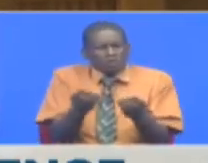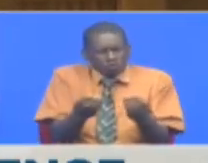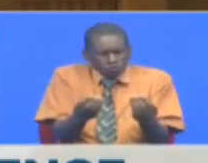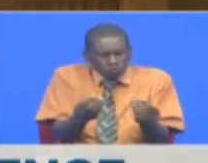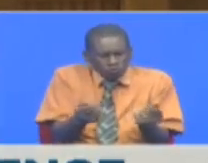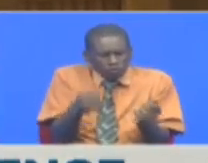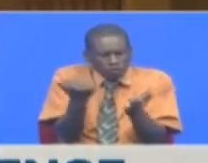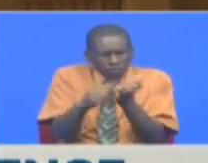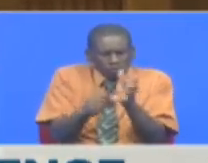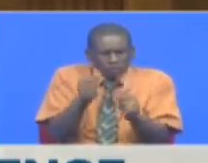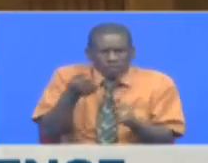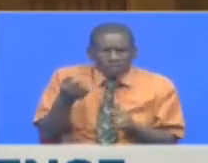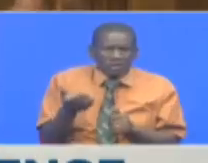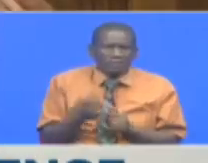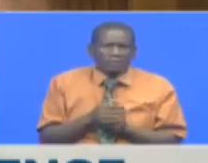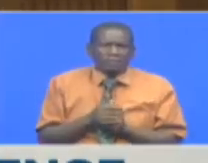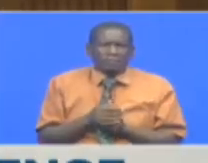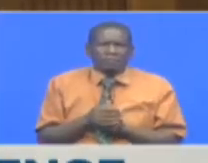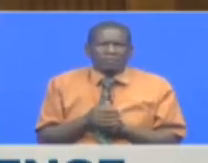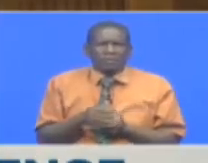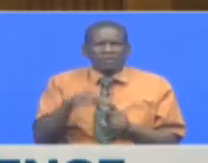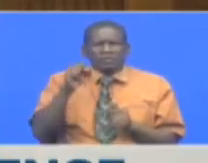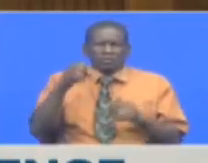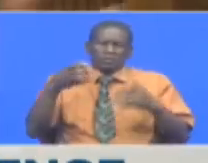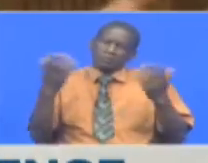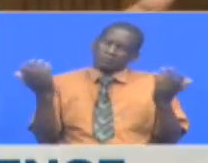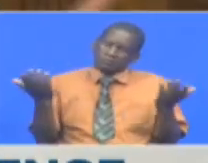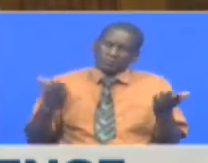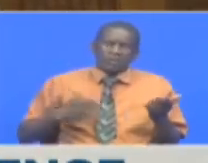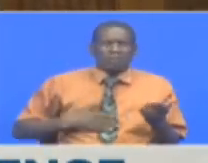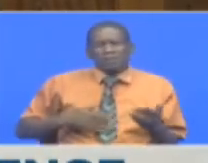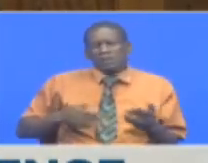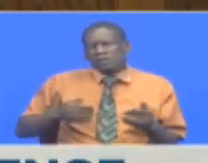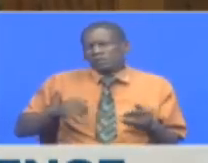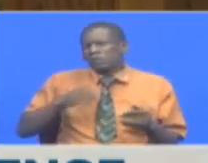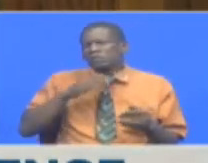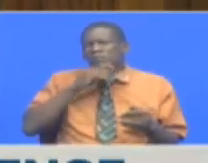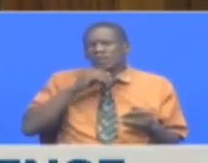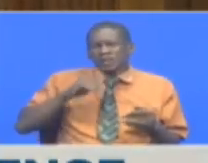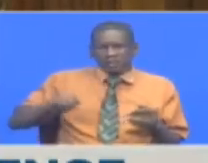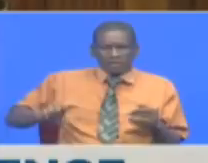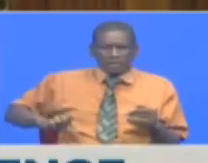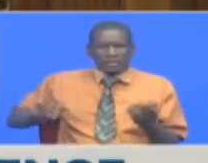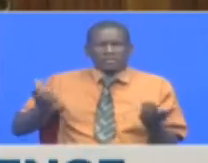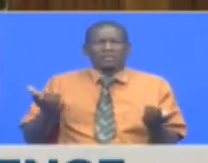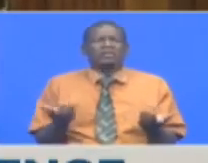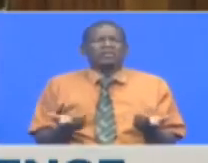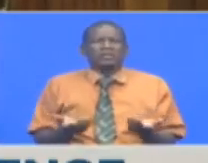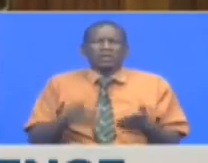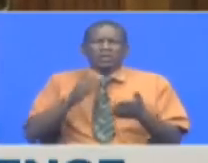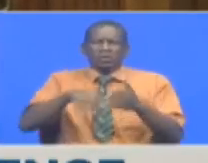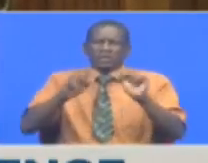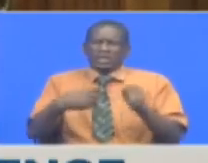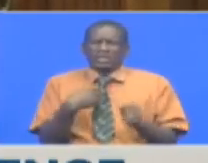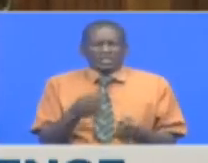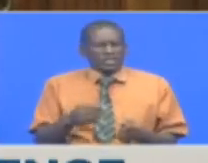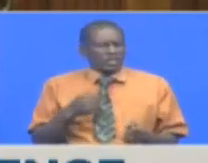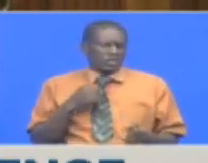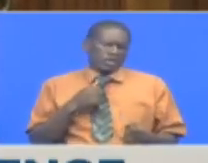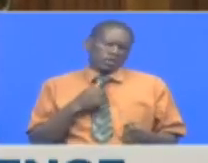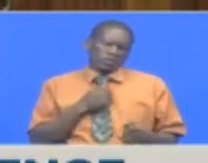problem facing a nation. So, ladies and gentlemen, all I can say is it is unfortunate.